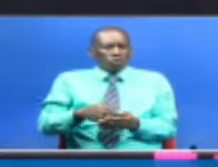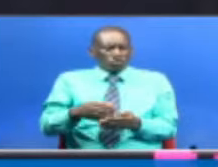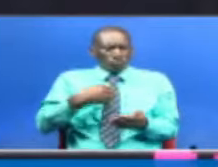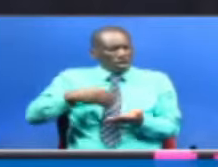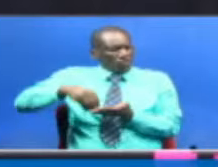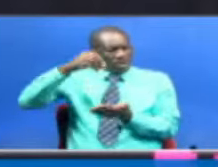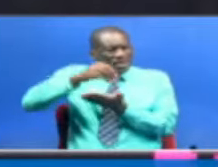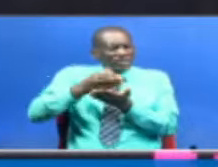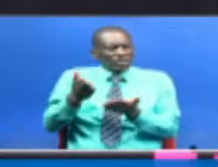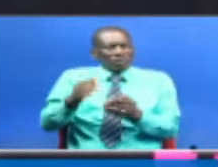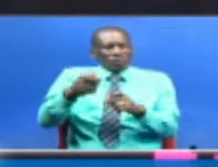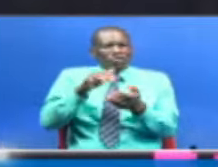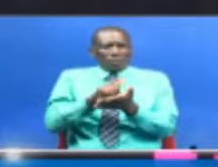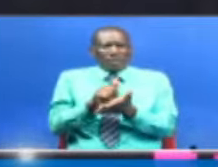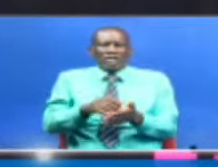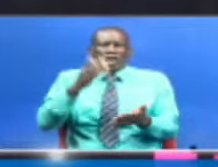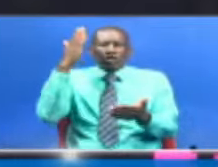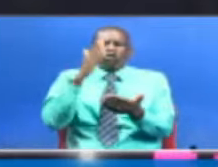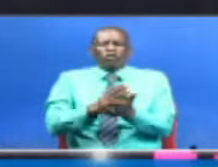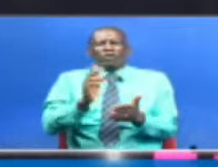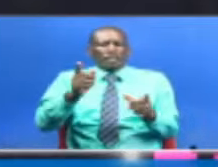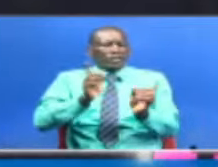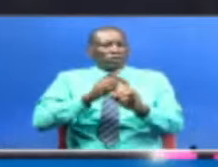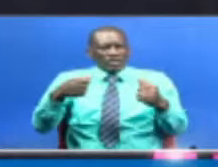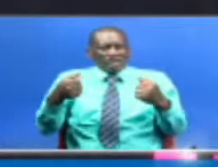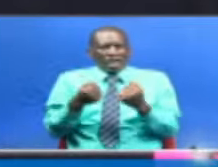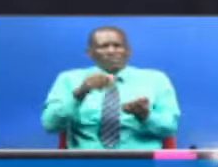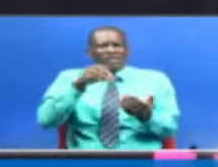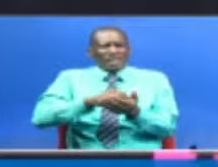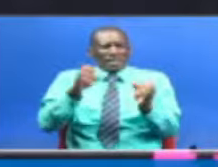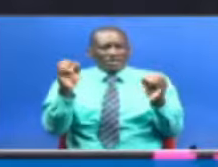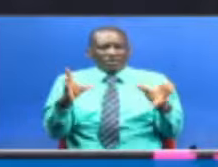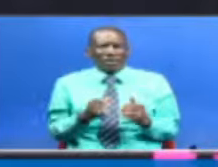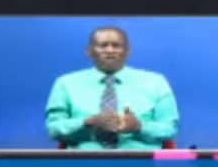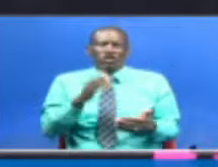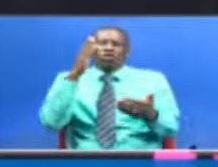learned some lessons. Can you guarantee Kenyans it will never happen again?